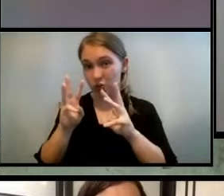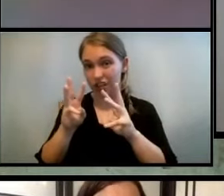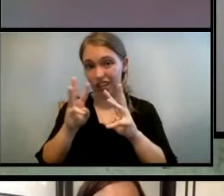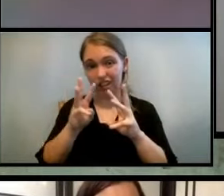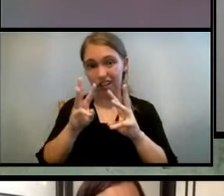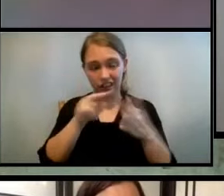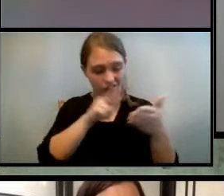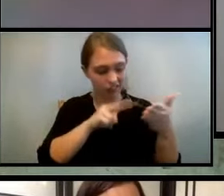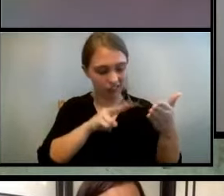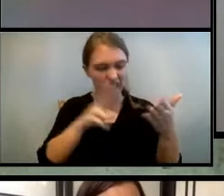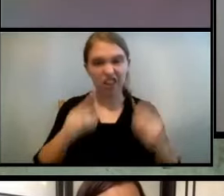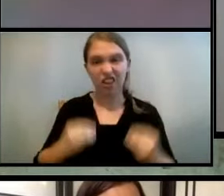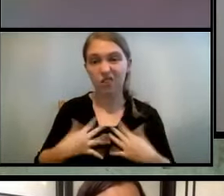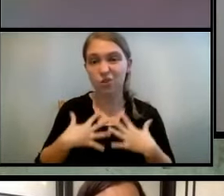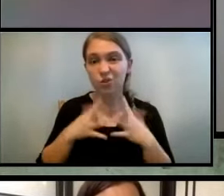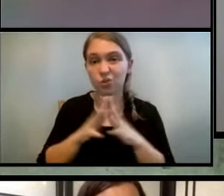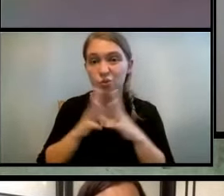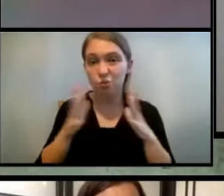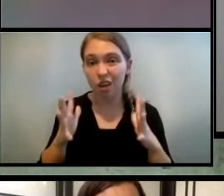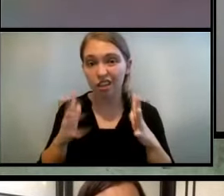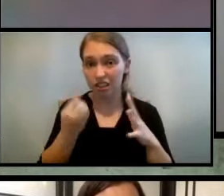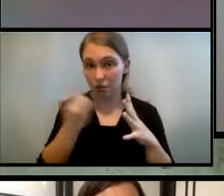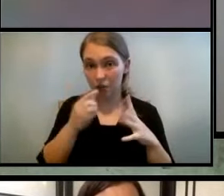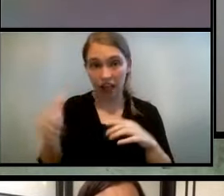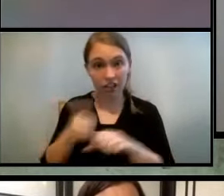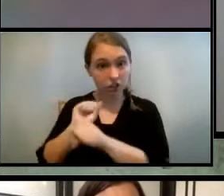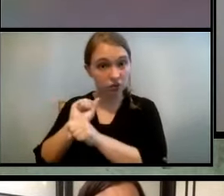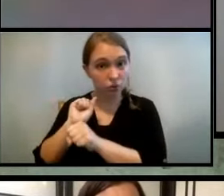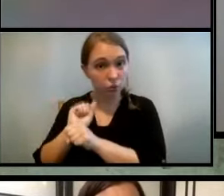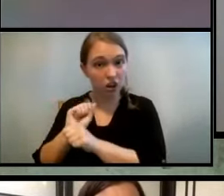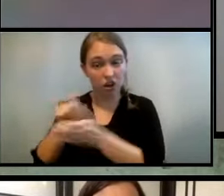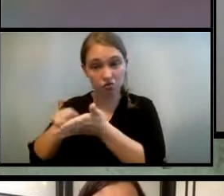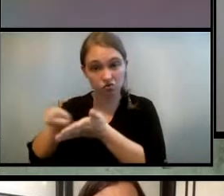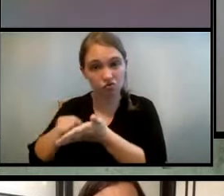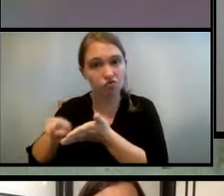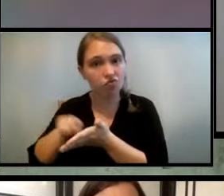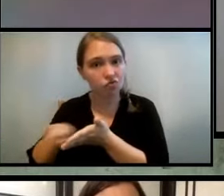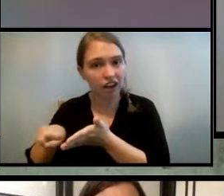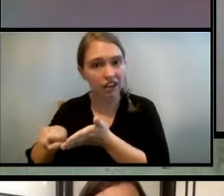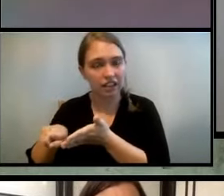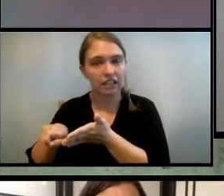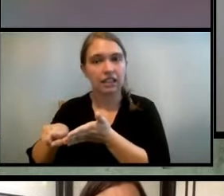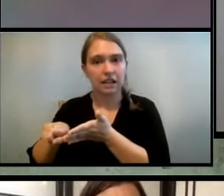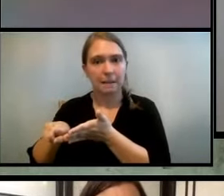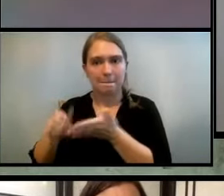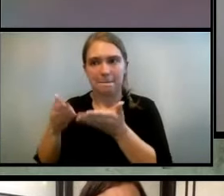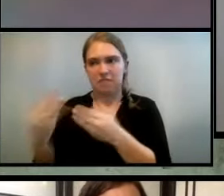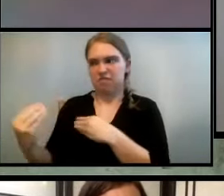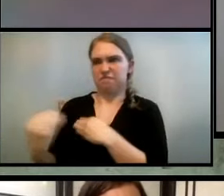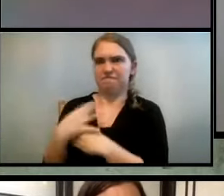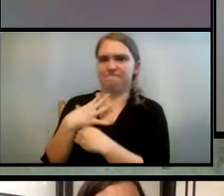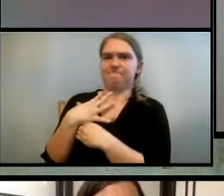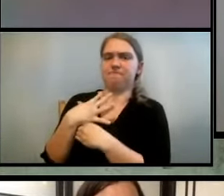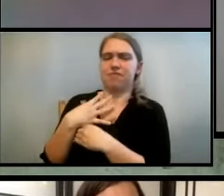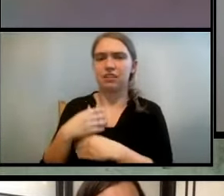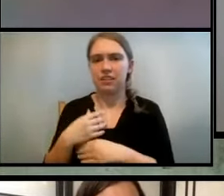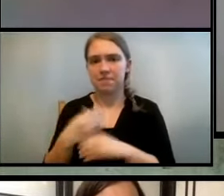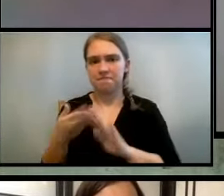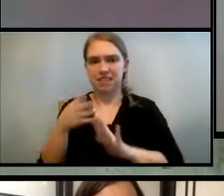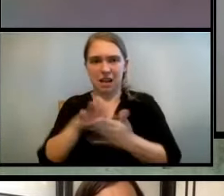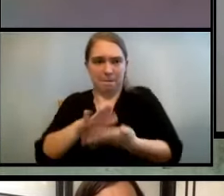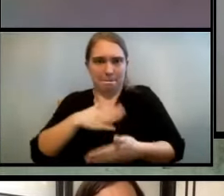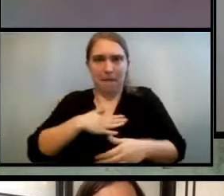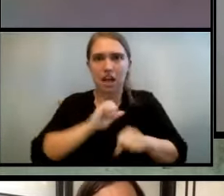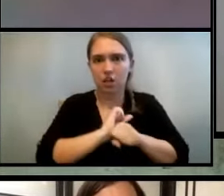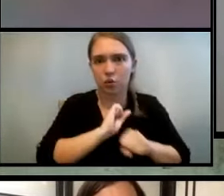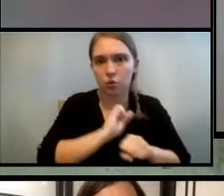You can worry that someone else's work is actually in danger of slipping into yours in some way, whether that would be the worst